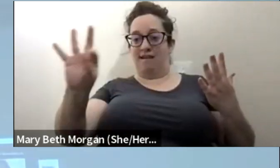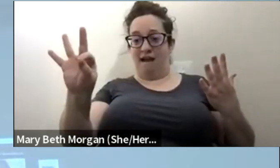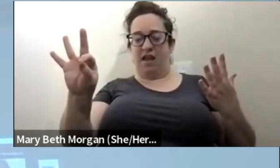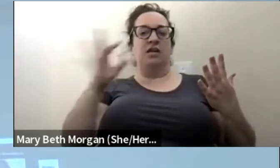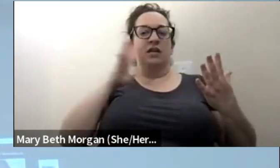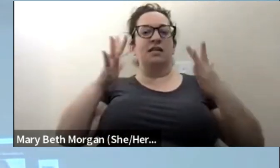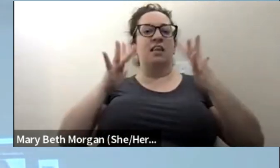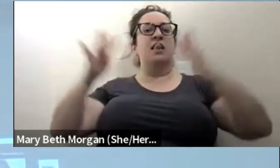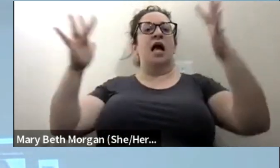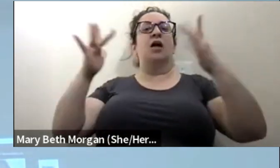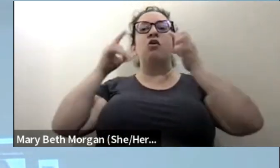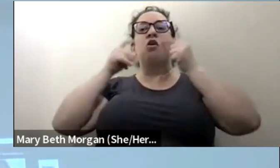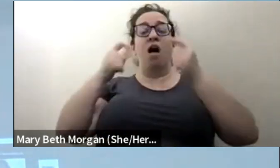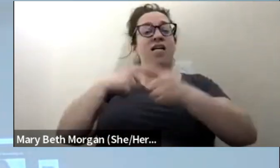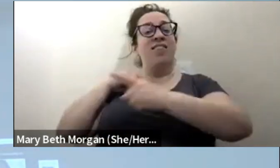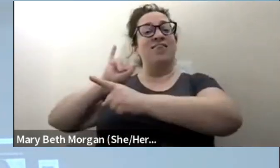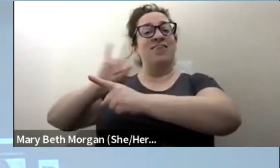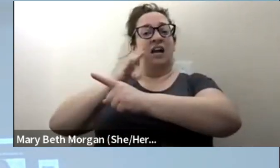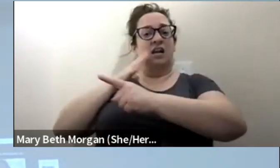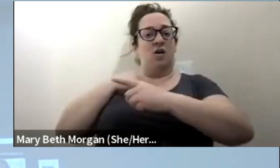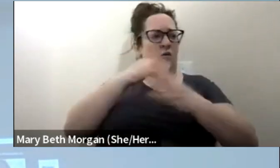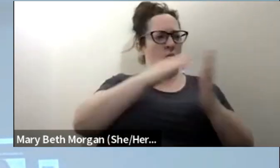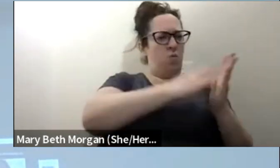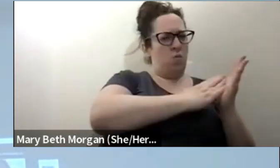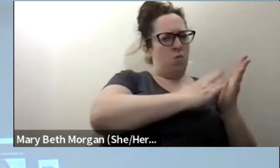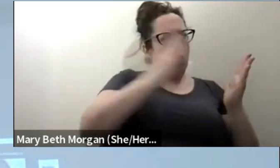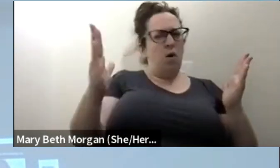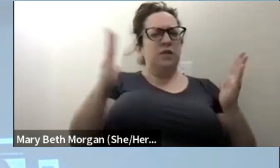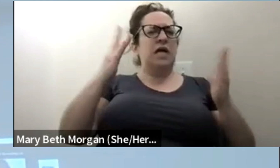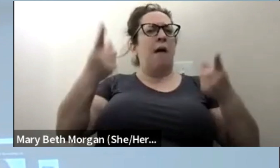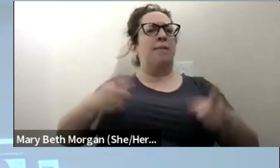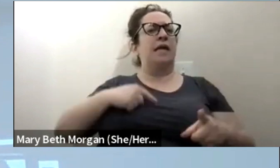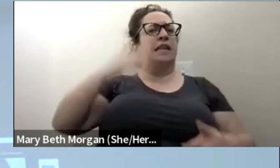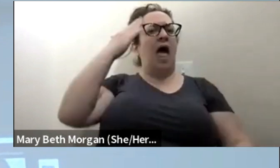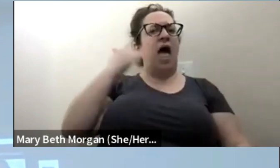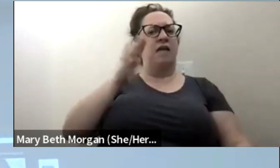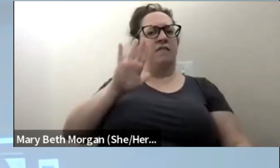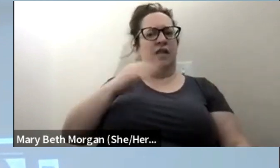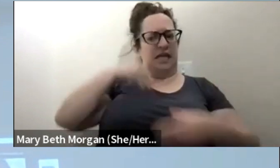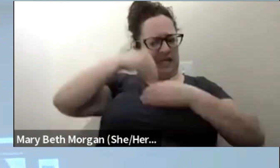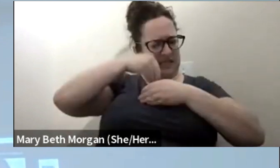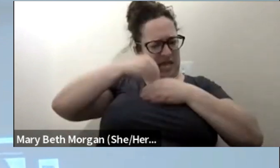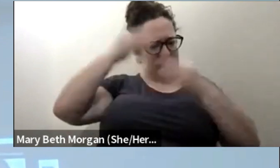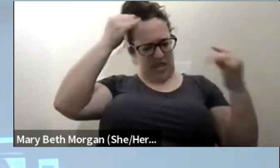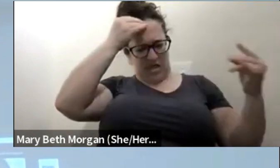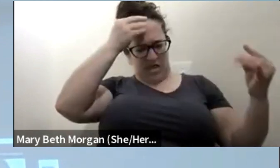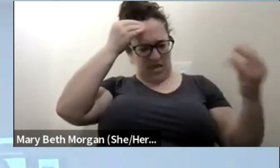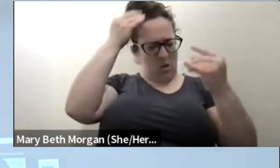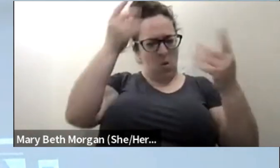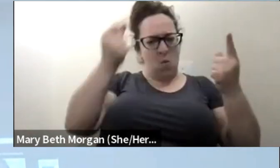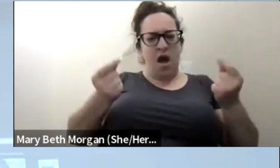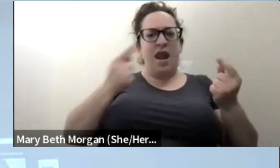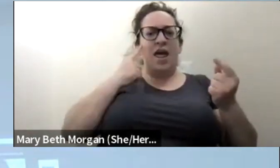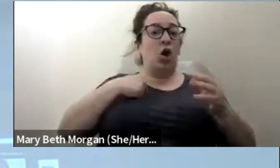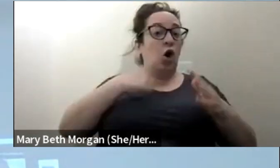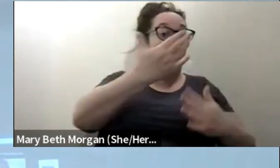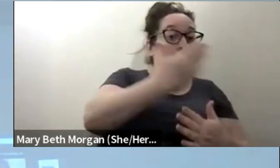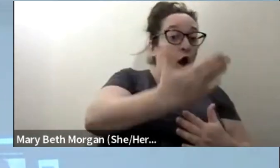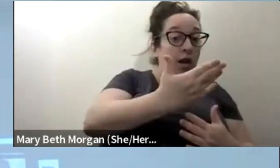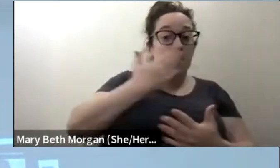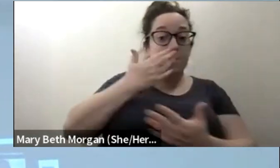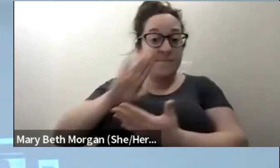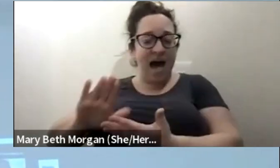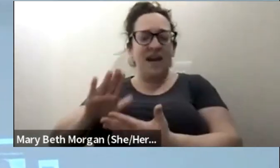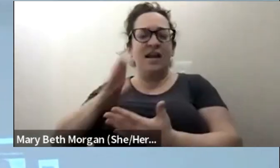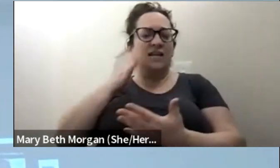Michael Jackson at 39, right? Extraordinary difference. What's going on in this head of this extraordinary person,